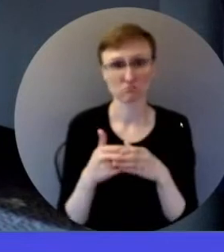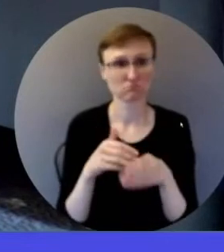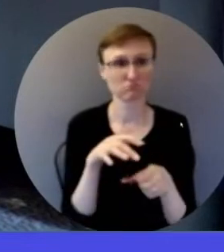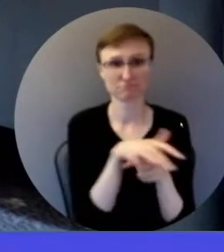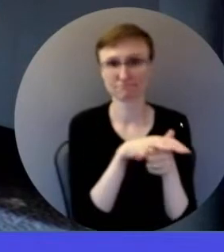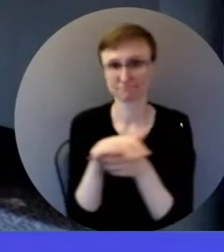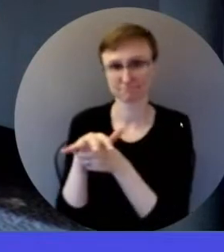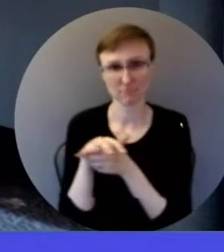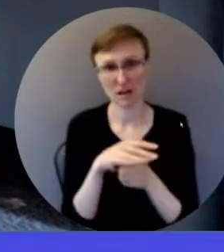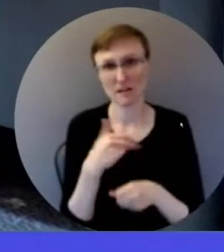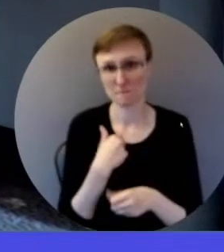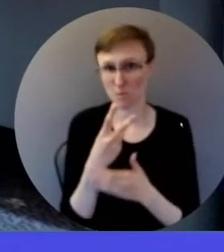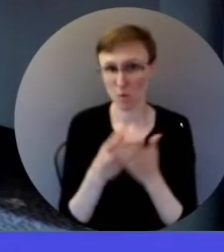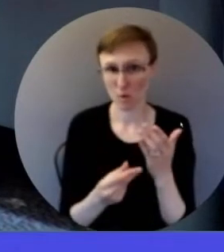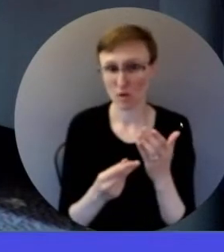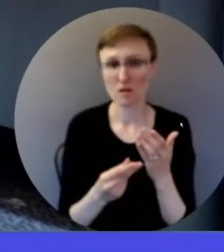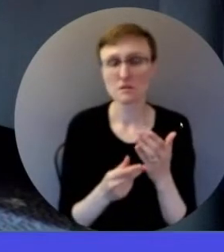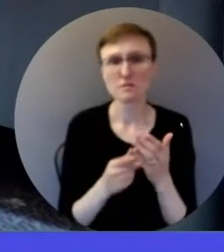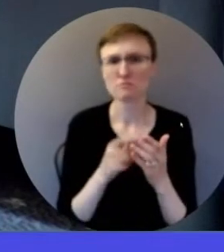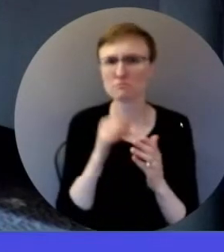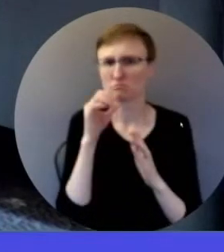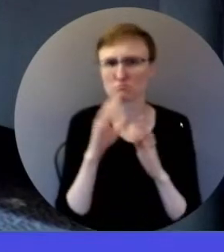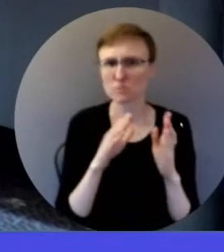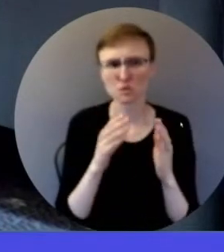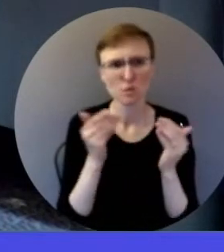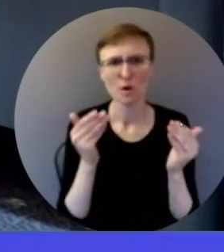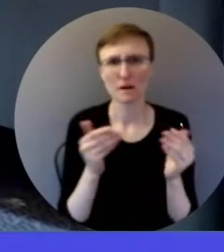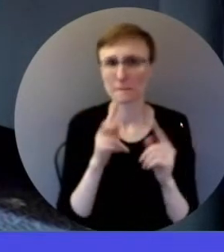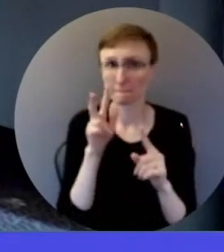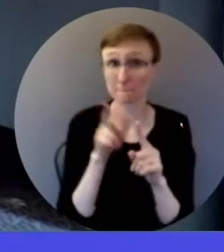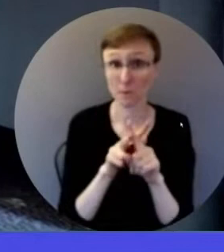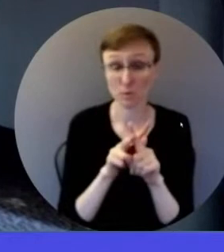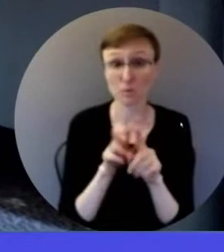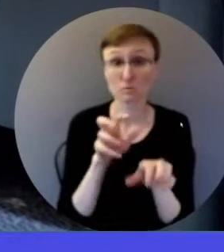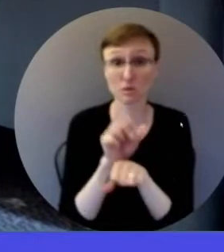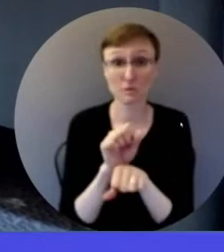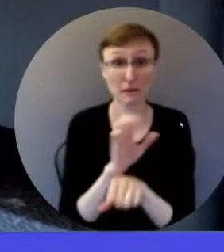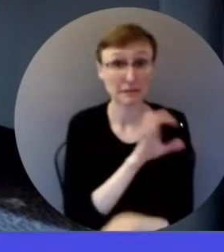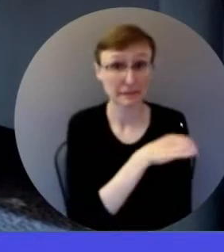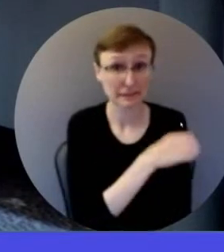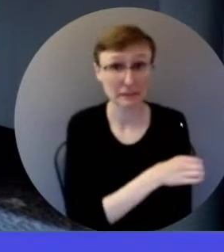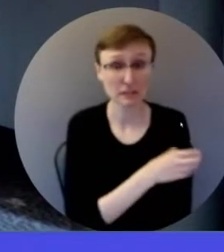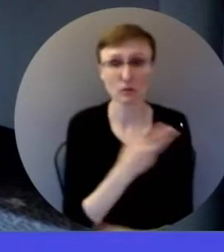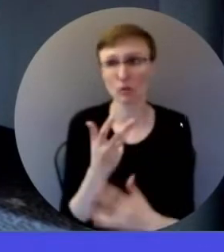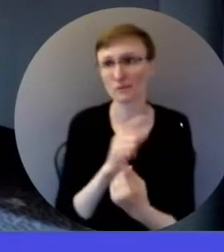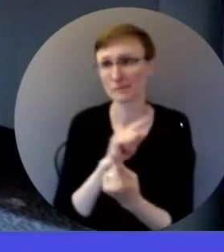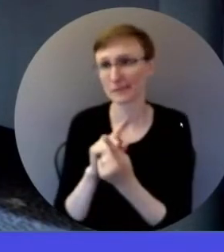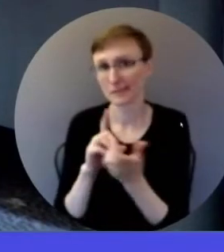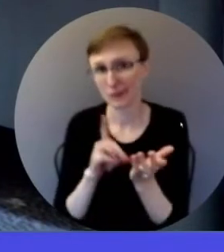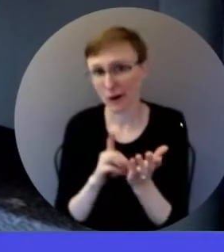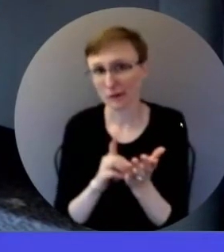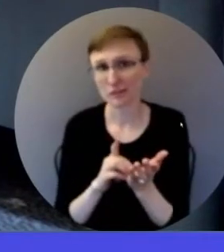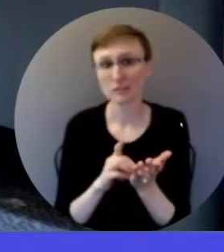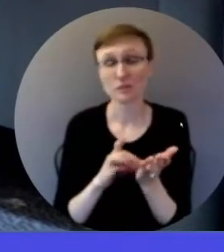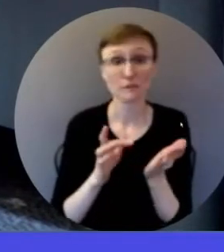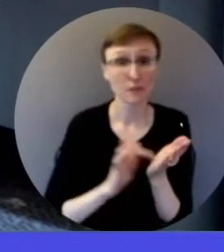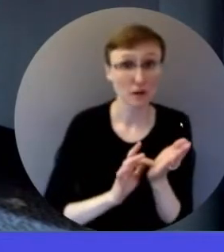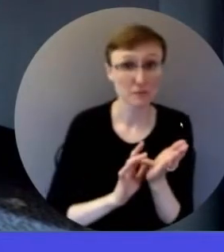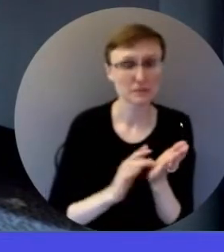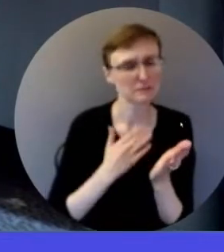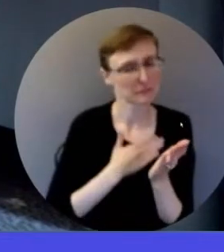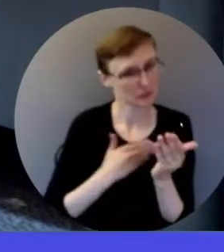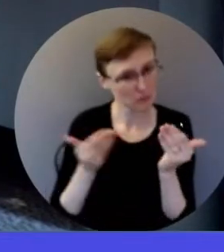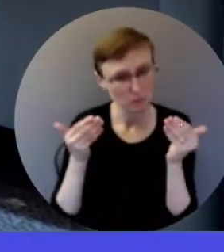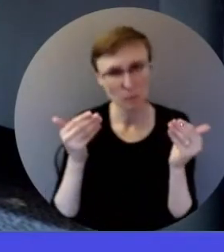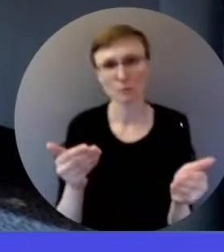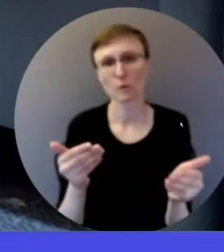not hesitate to book an appointment in one of the clinics or go see your doctor or a pharmacy, and please move forward, and